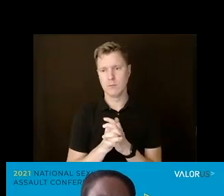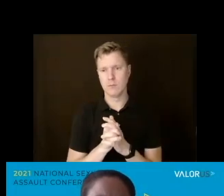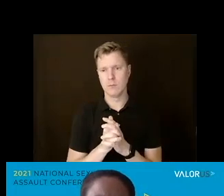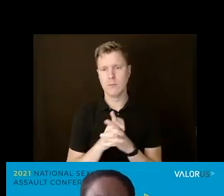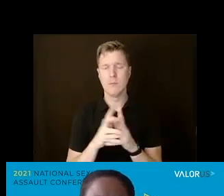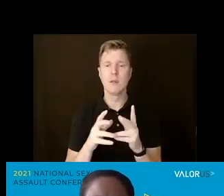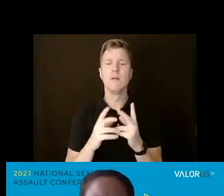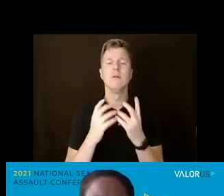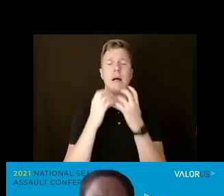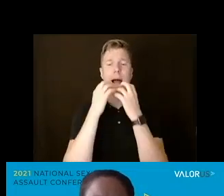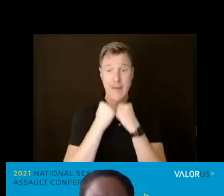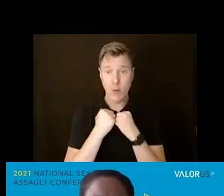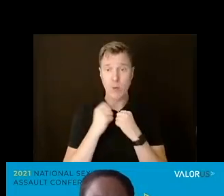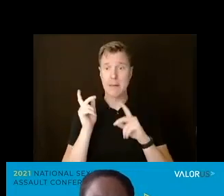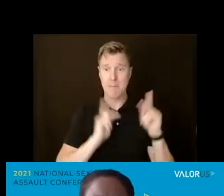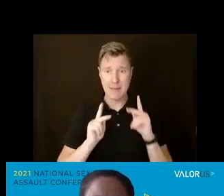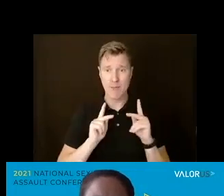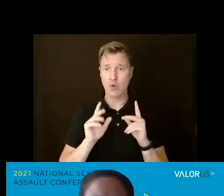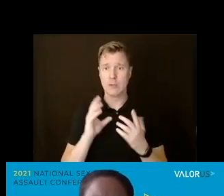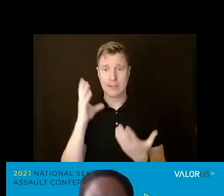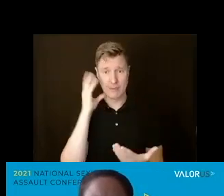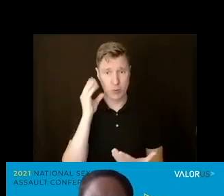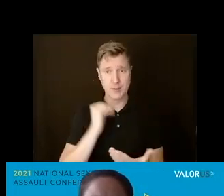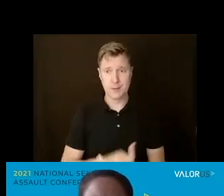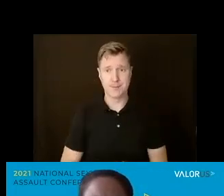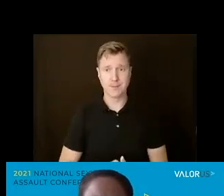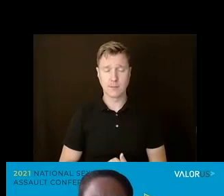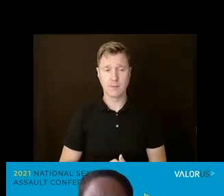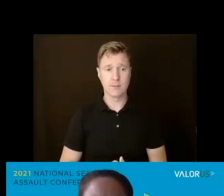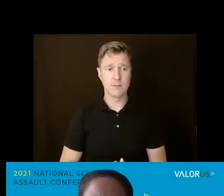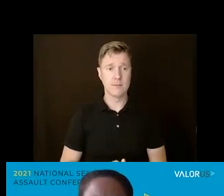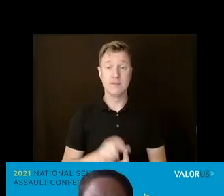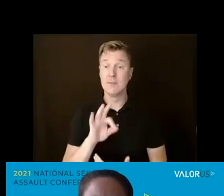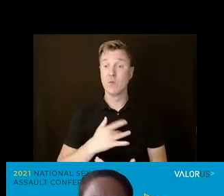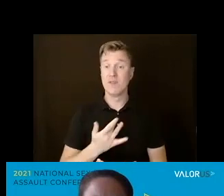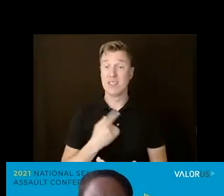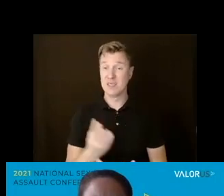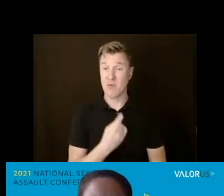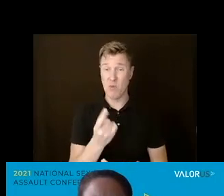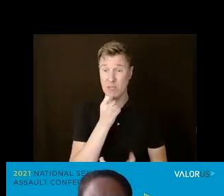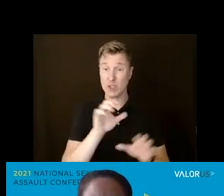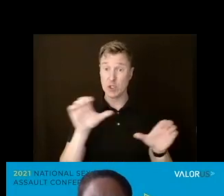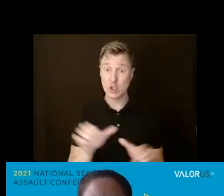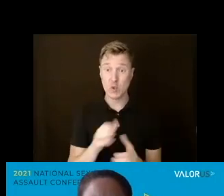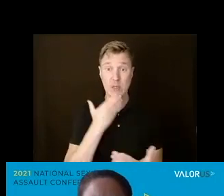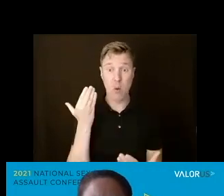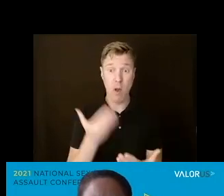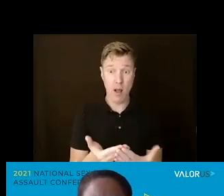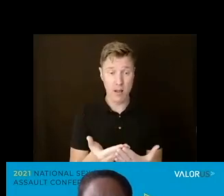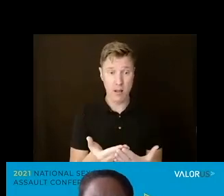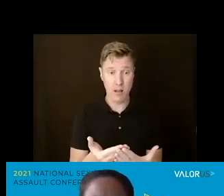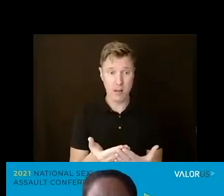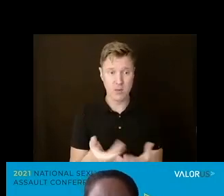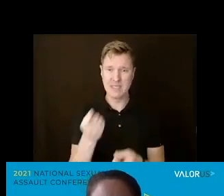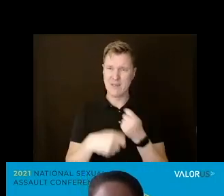valuing people's experience. And if we were feeling like somebody was not performing, instead of